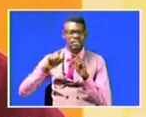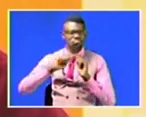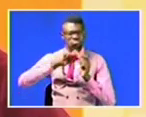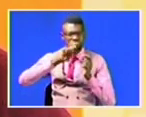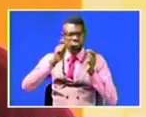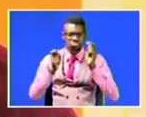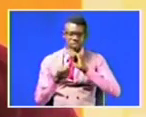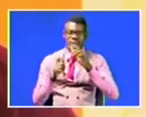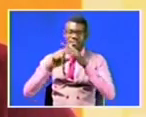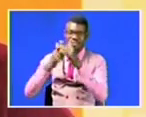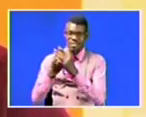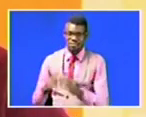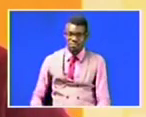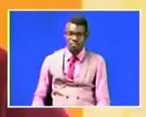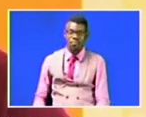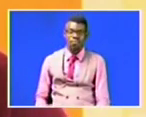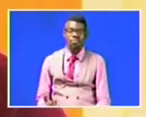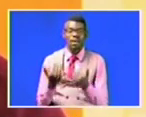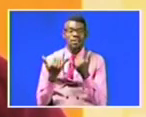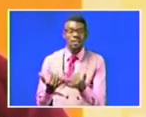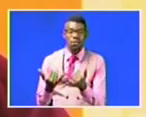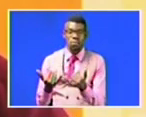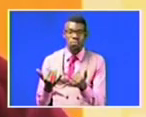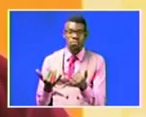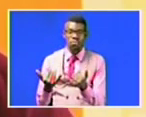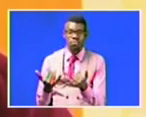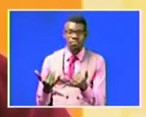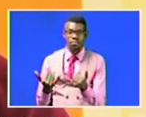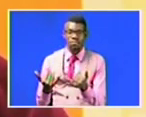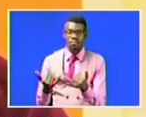differently. That predisposes someone somehow.